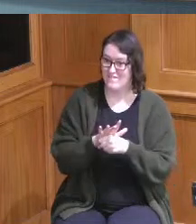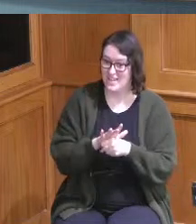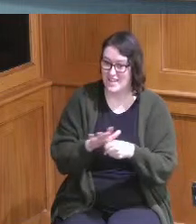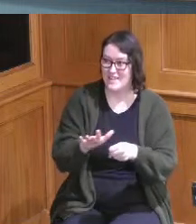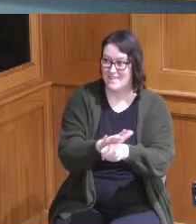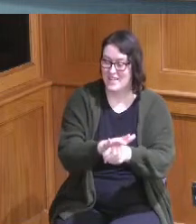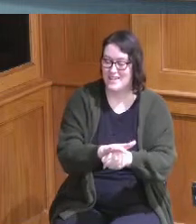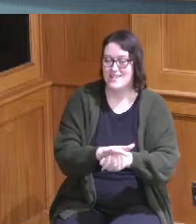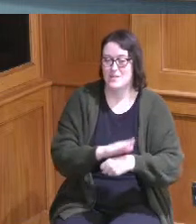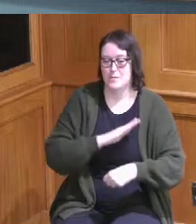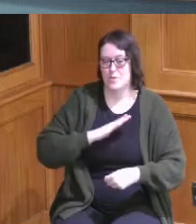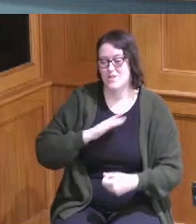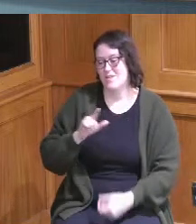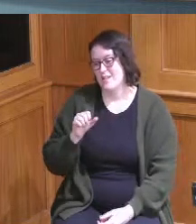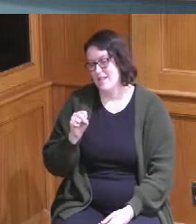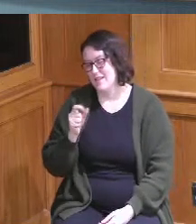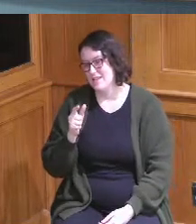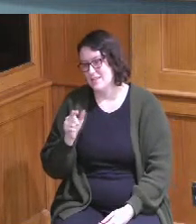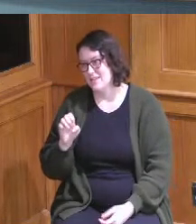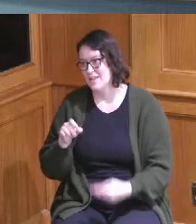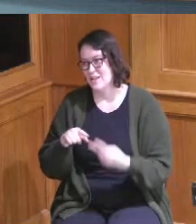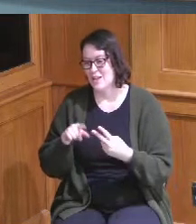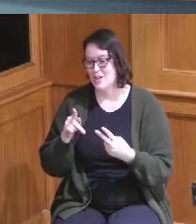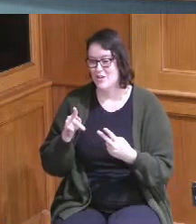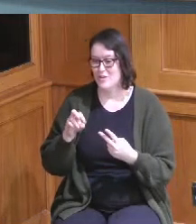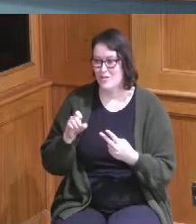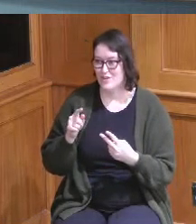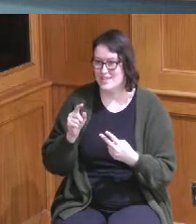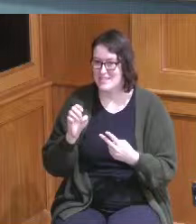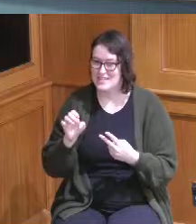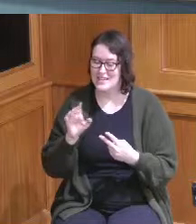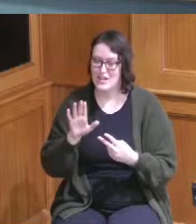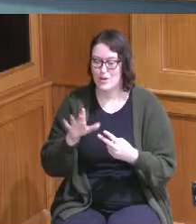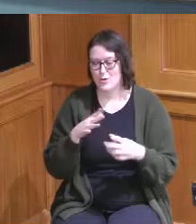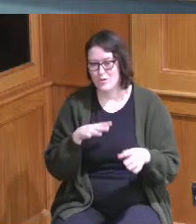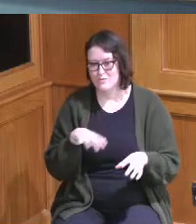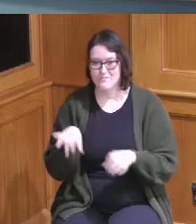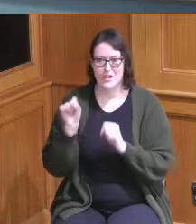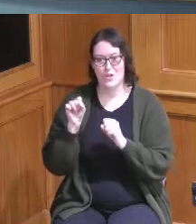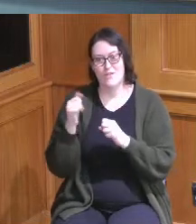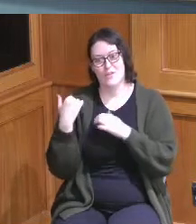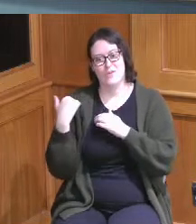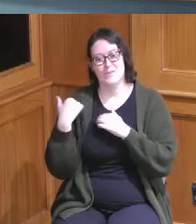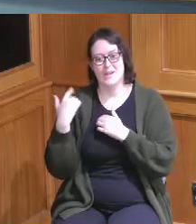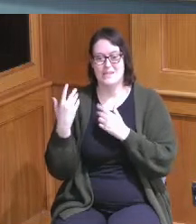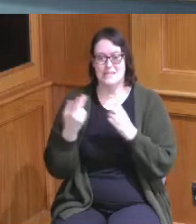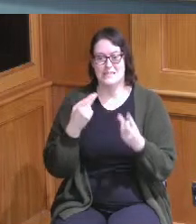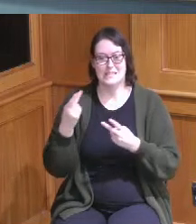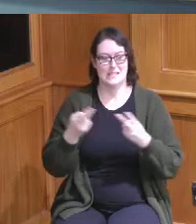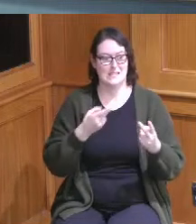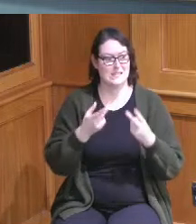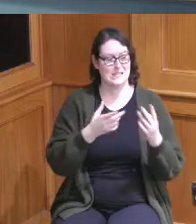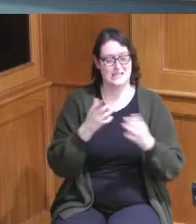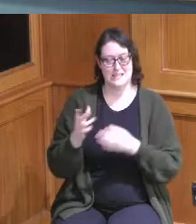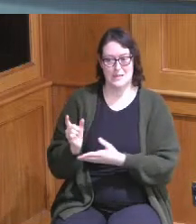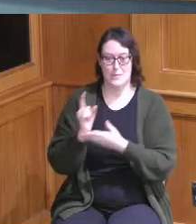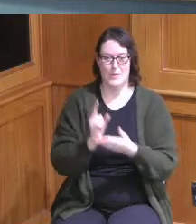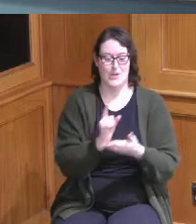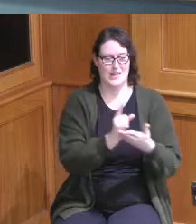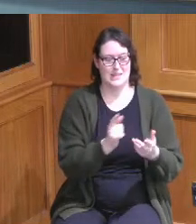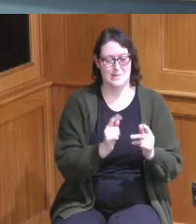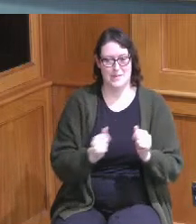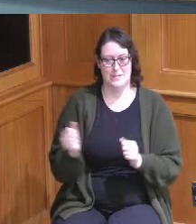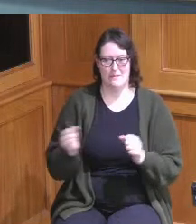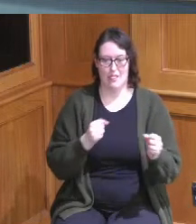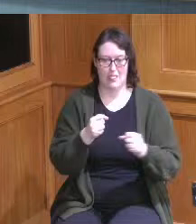boards, and I want to thank Leslie and Christy who have taken over that responsibility of commissions and boards and making sure that we know